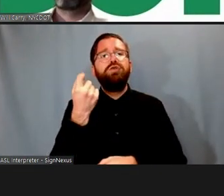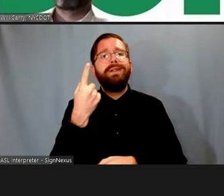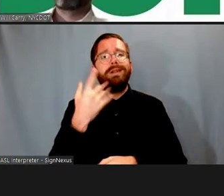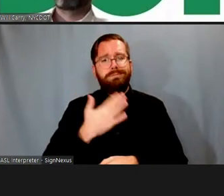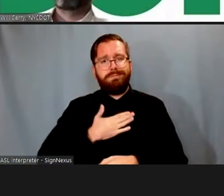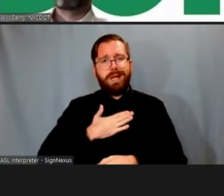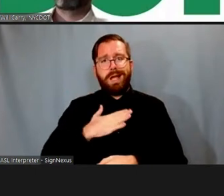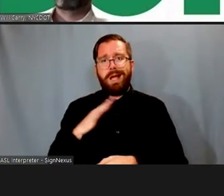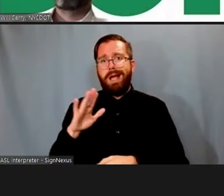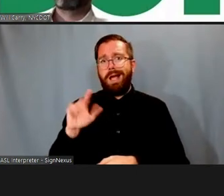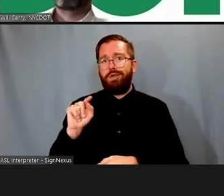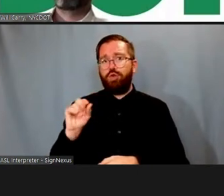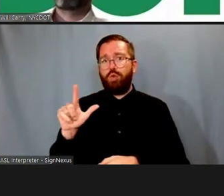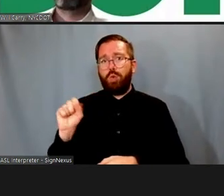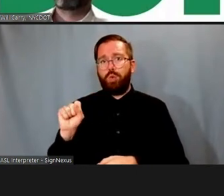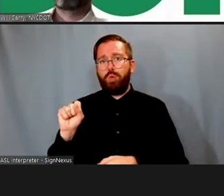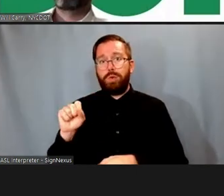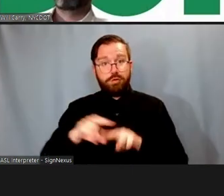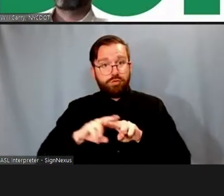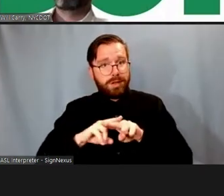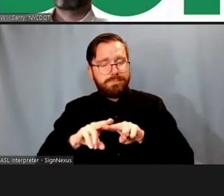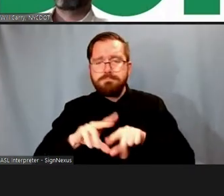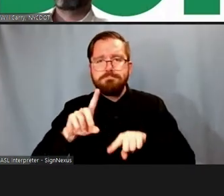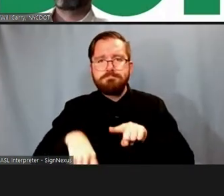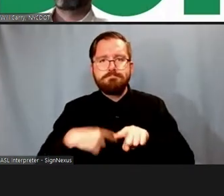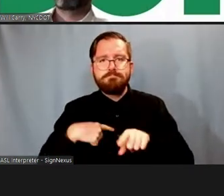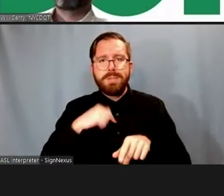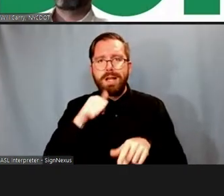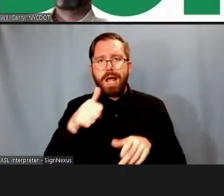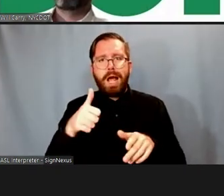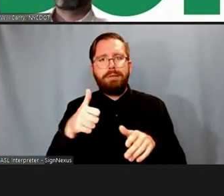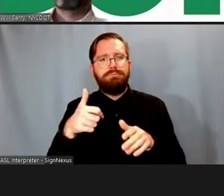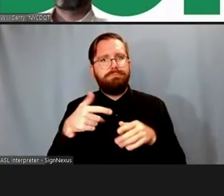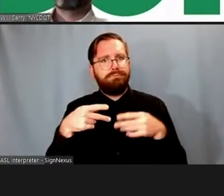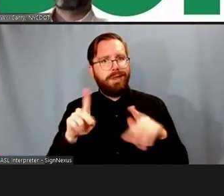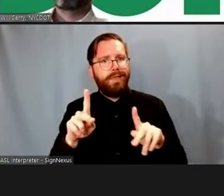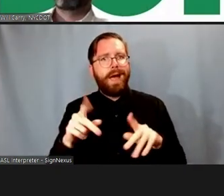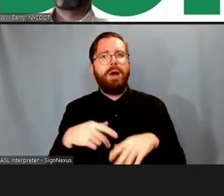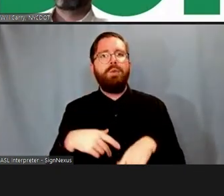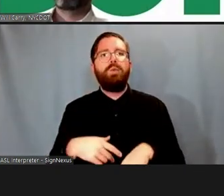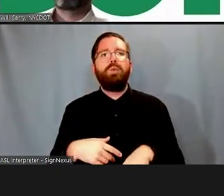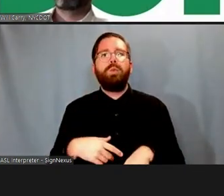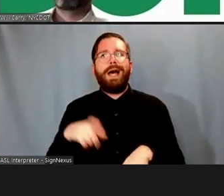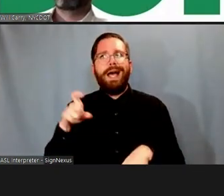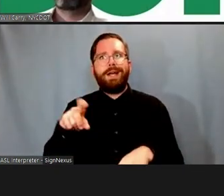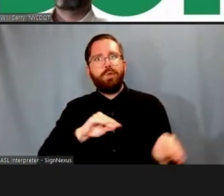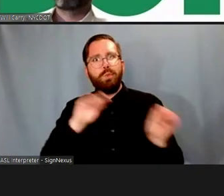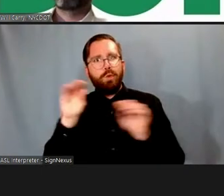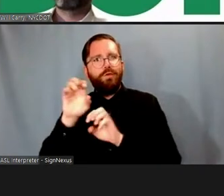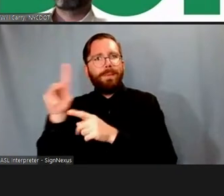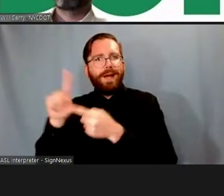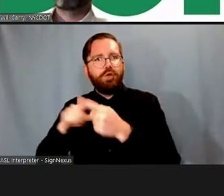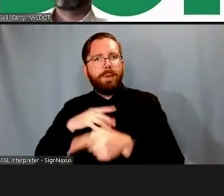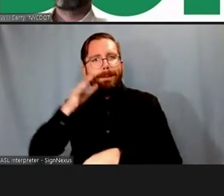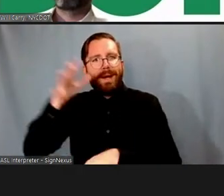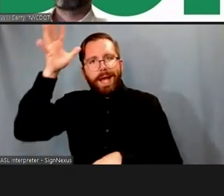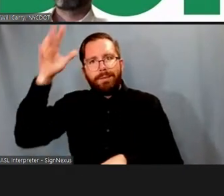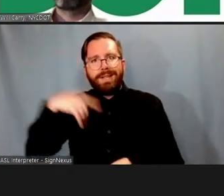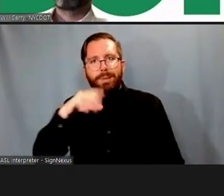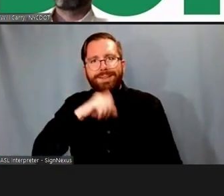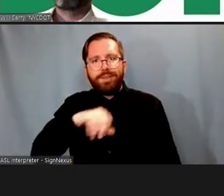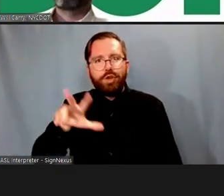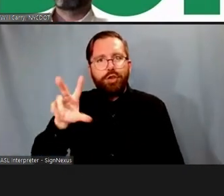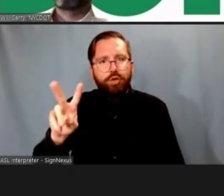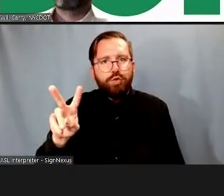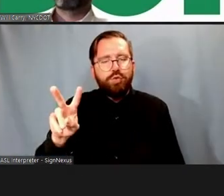the train because i had to live with my parents at 32 because i'm broken trying to get back into art and